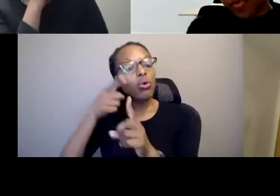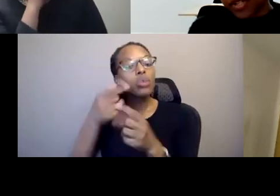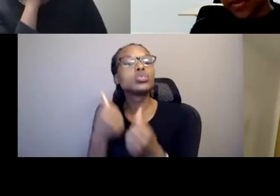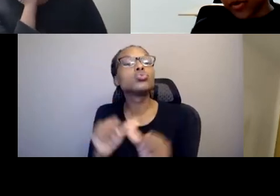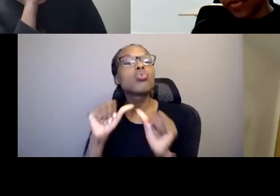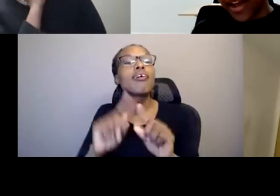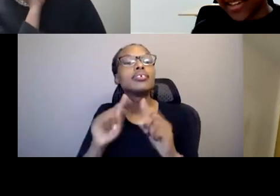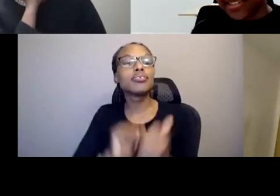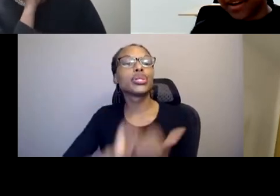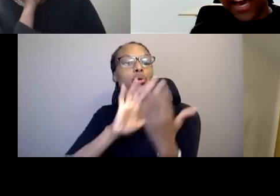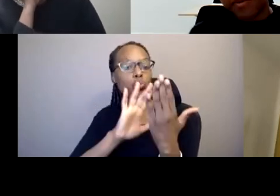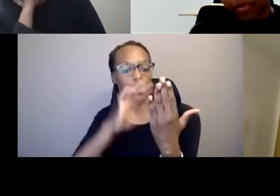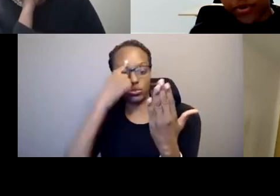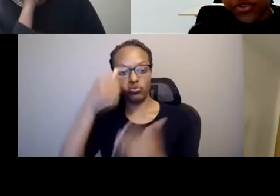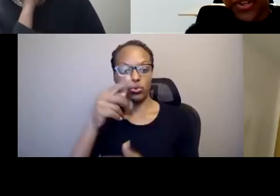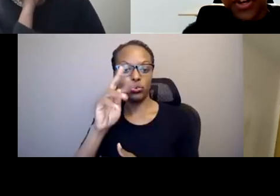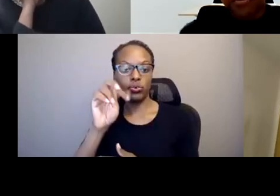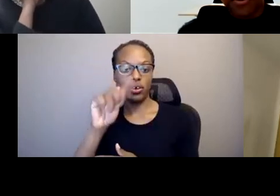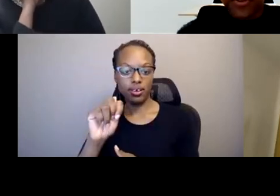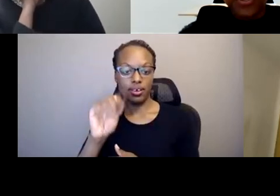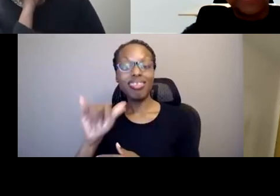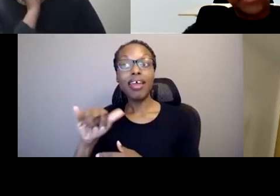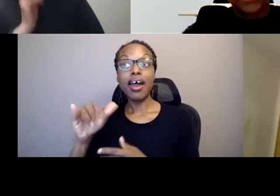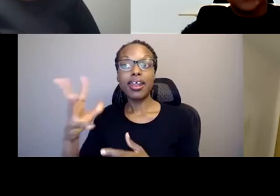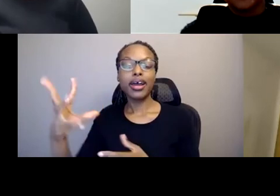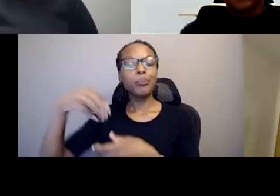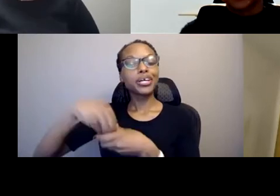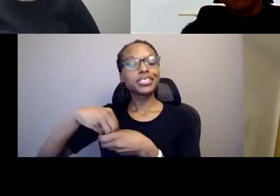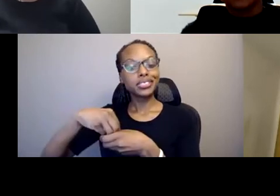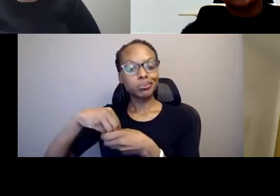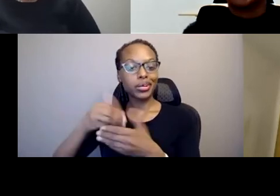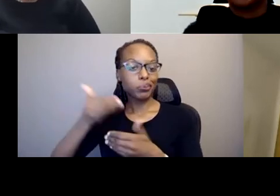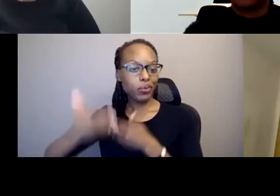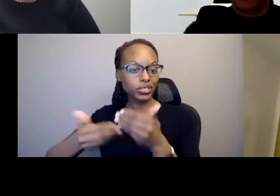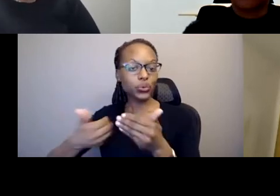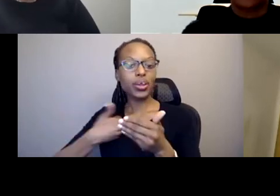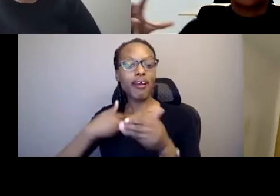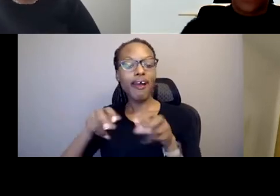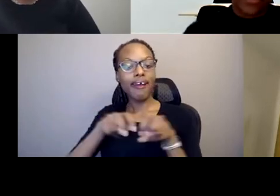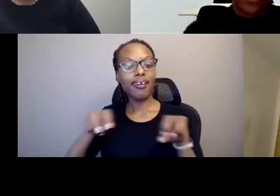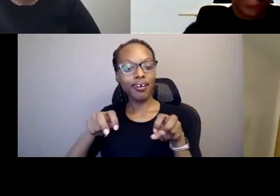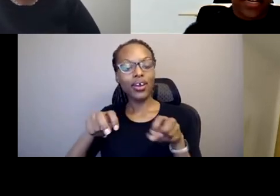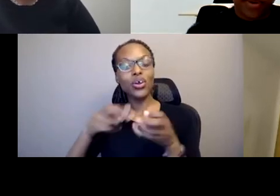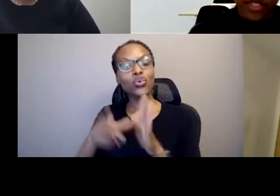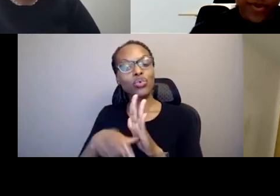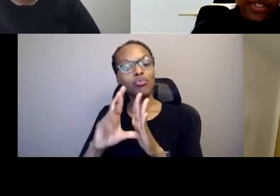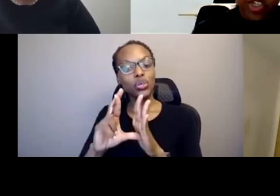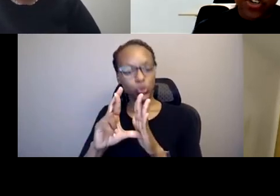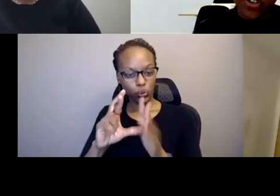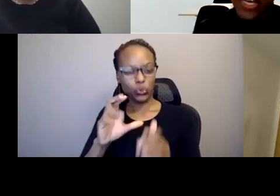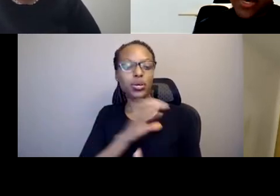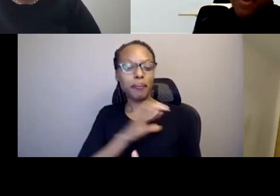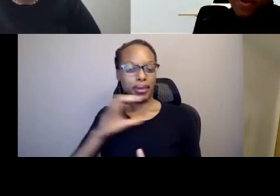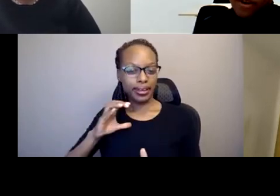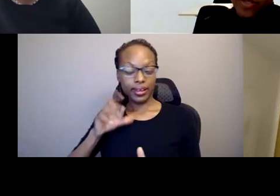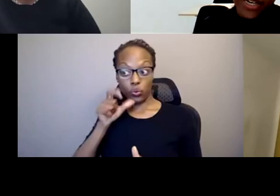it was a participatory process, and that we had a proposal review committee that was composed of both funders and arts